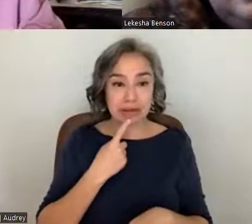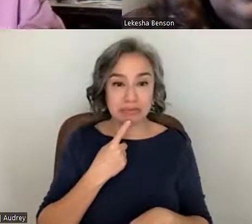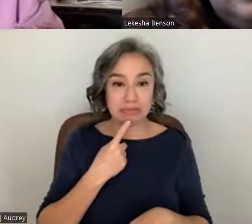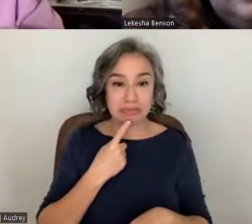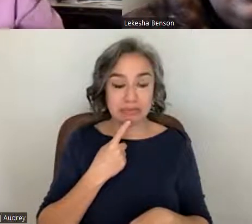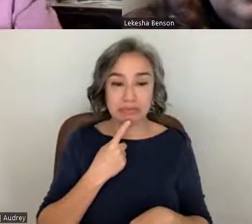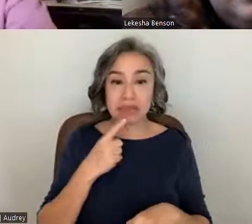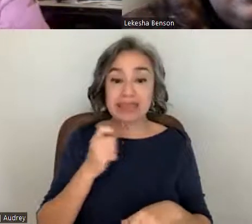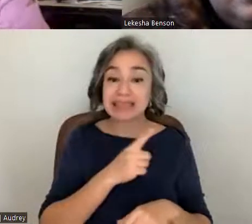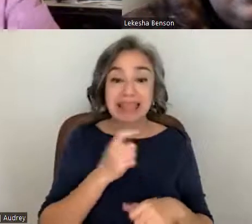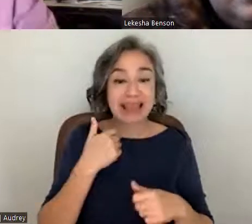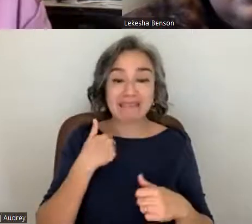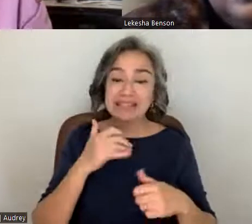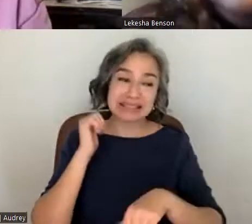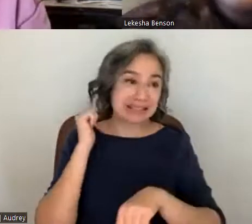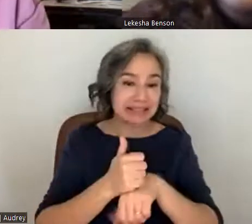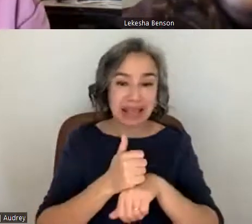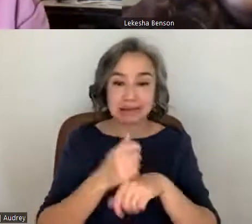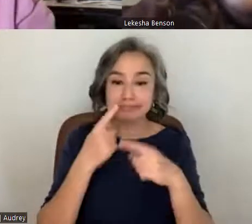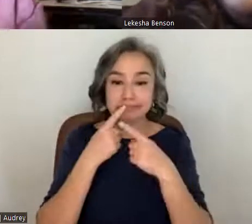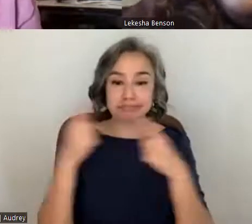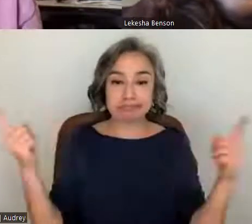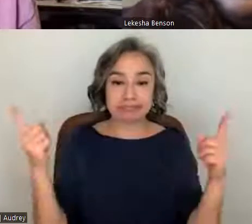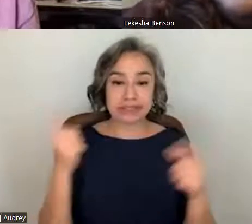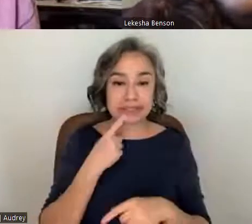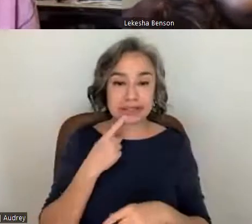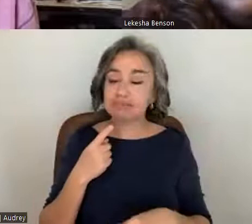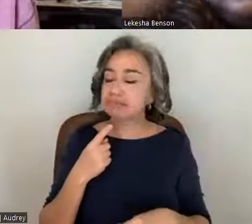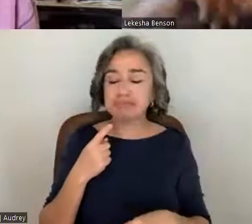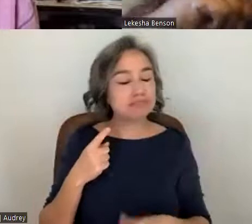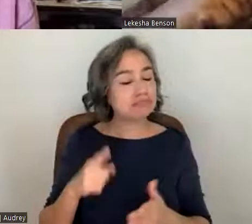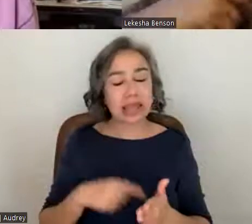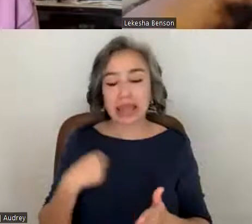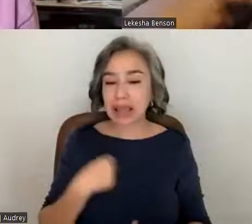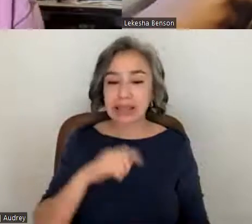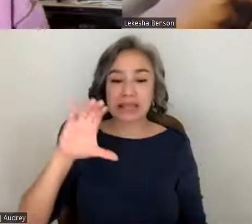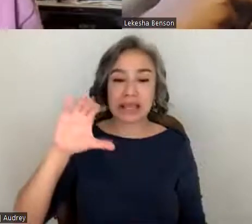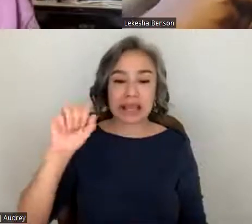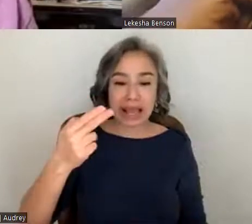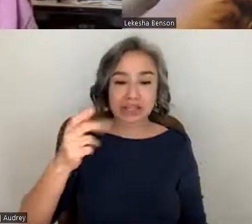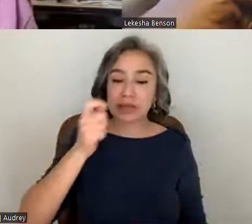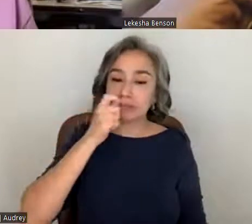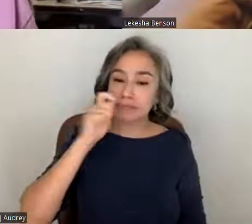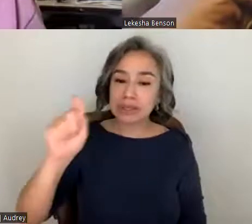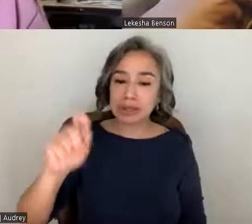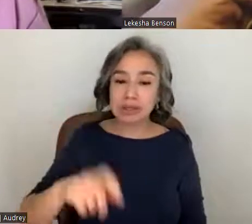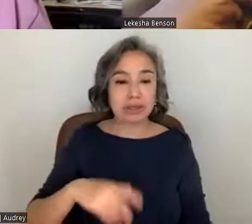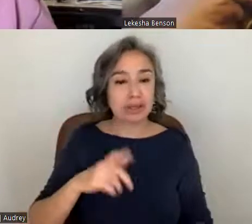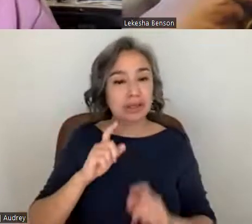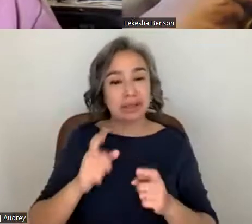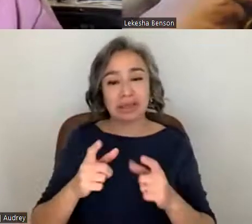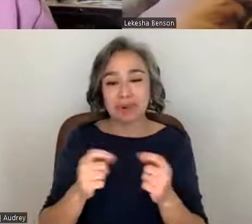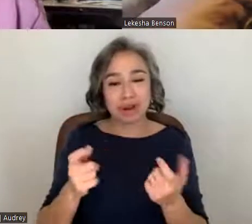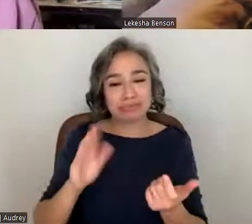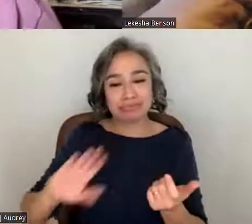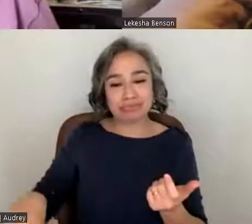like a decree that like we want to be paid in cash for our time because gift cards aren't as valuable to us